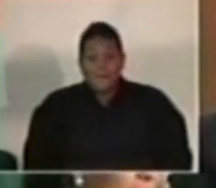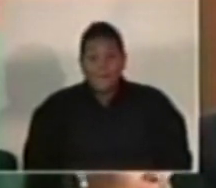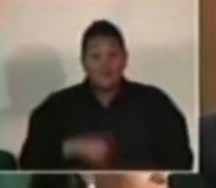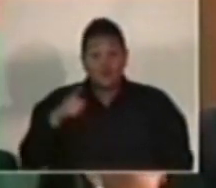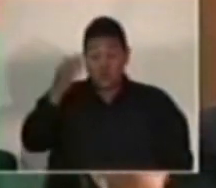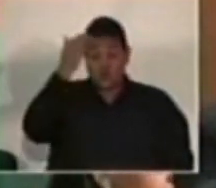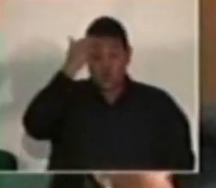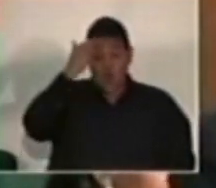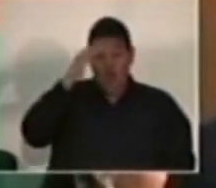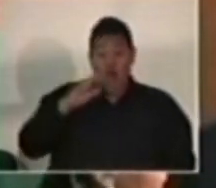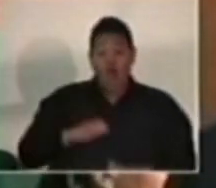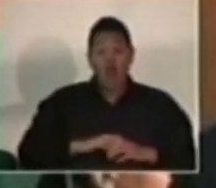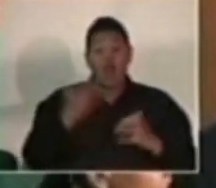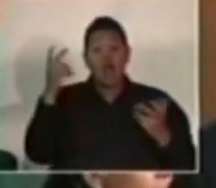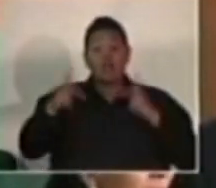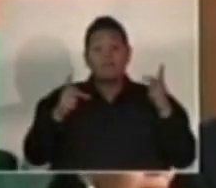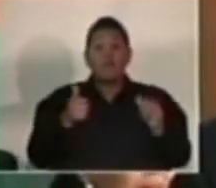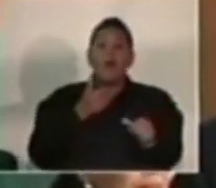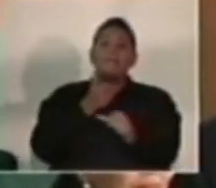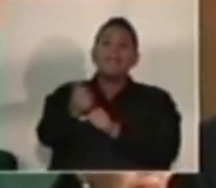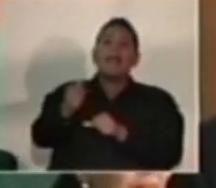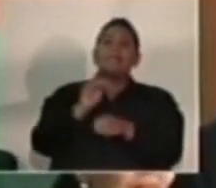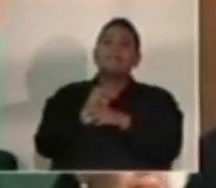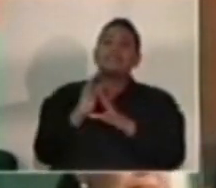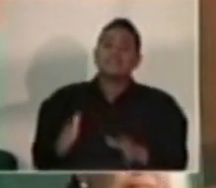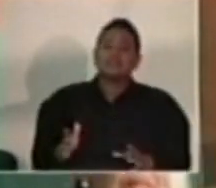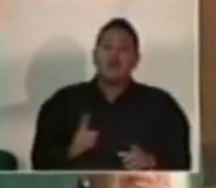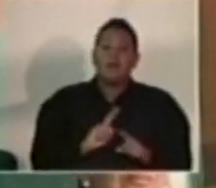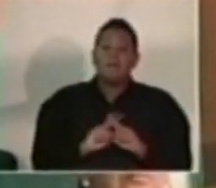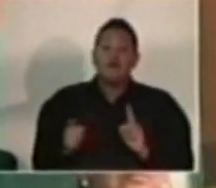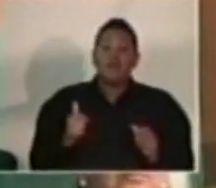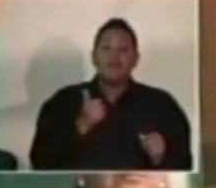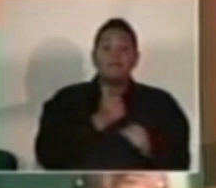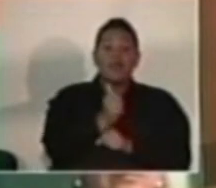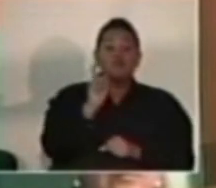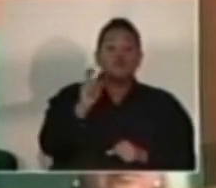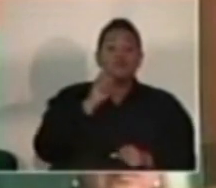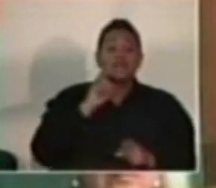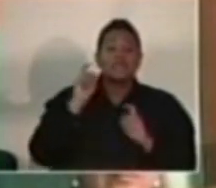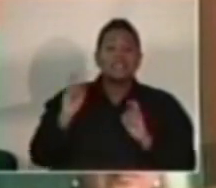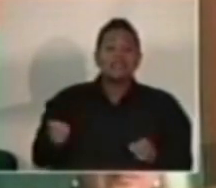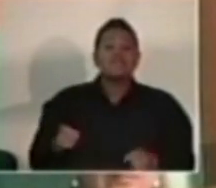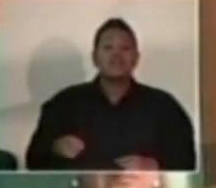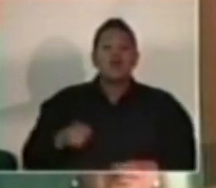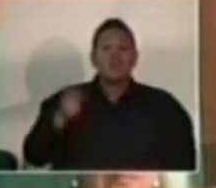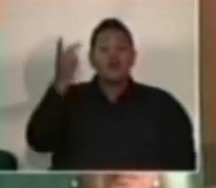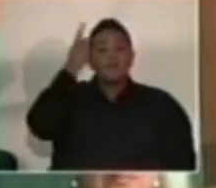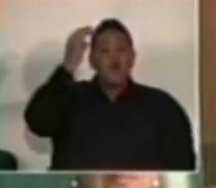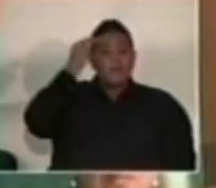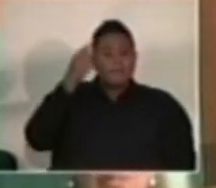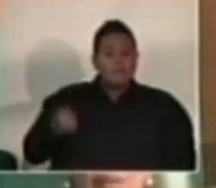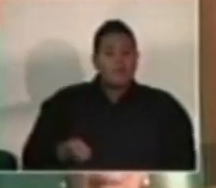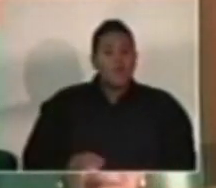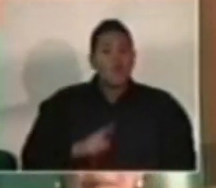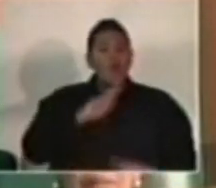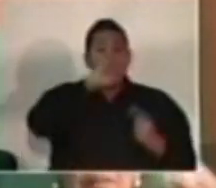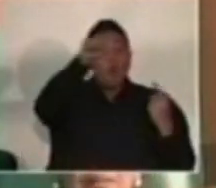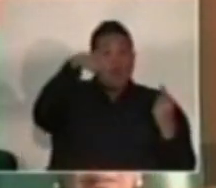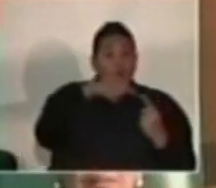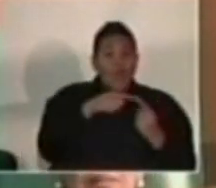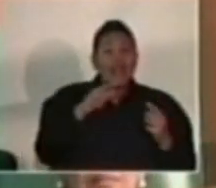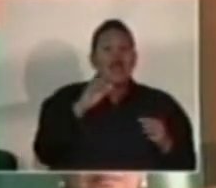You know, a lot of people want to blame the minister, but the blame really should be laid at the feet of the Prime Minister. When